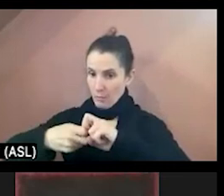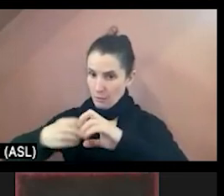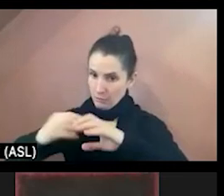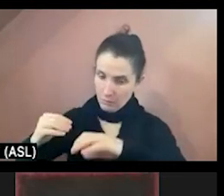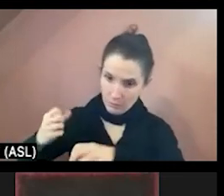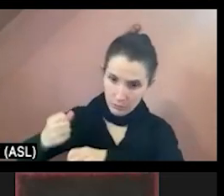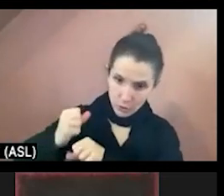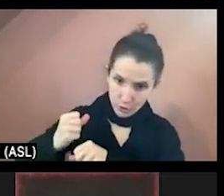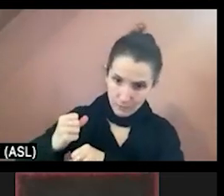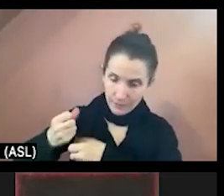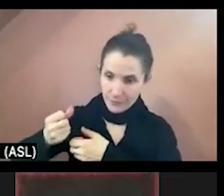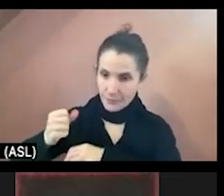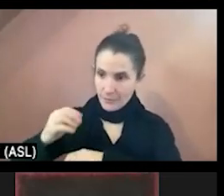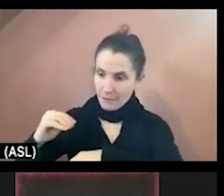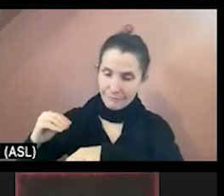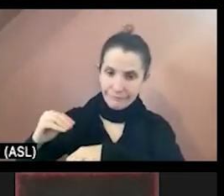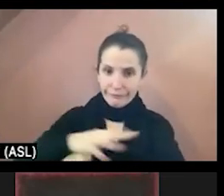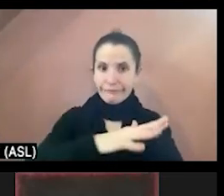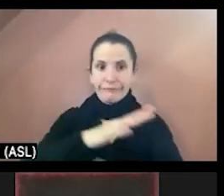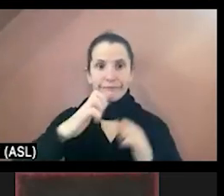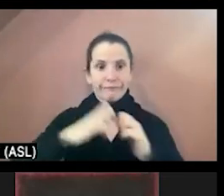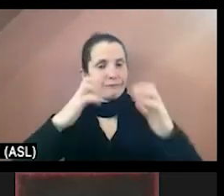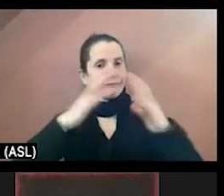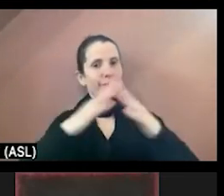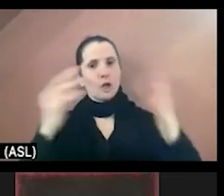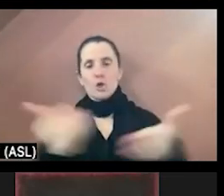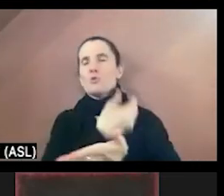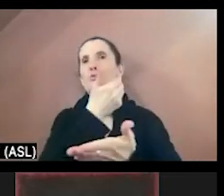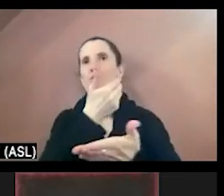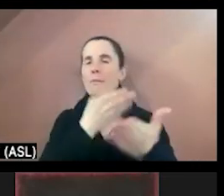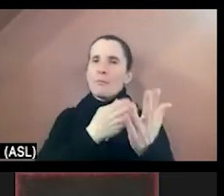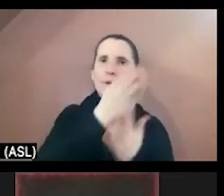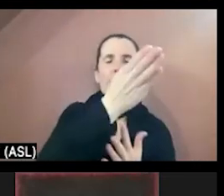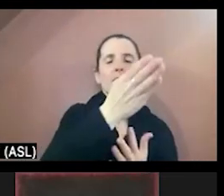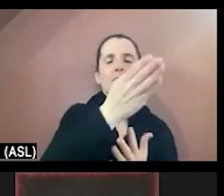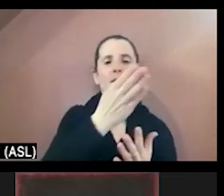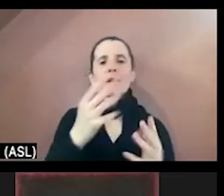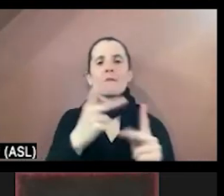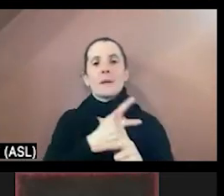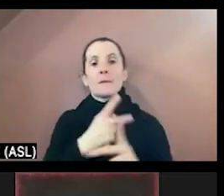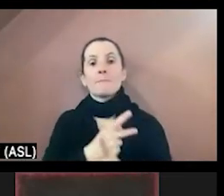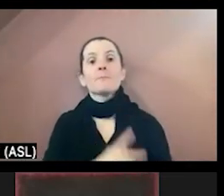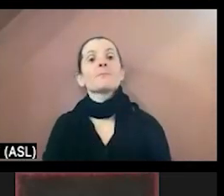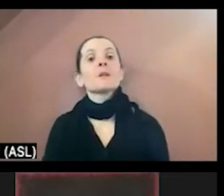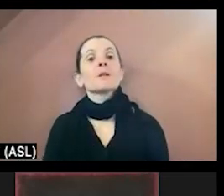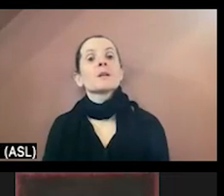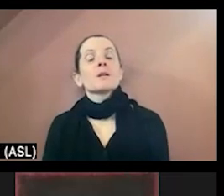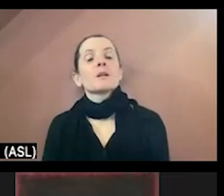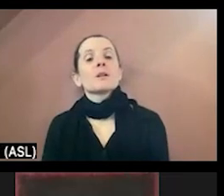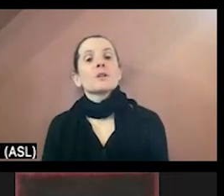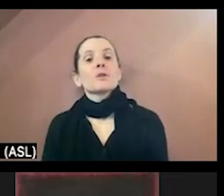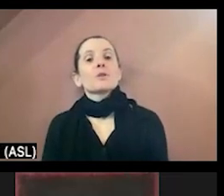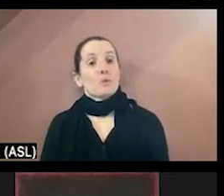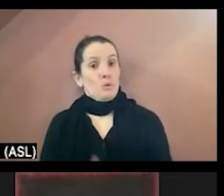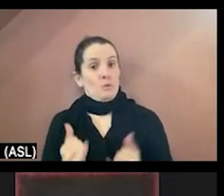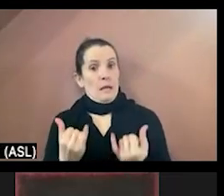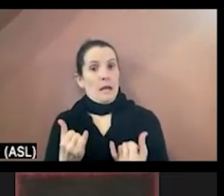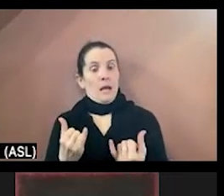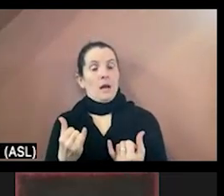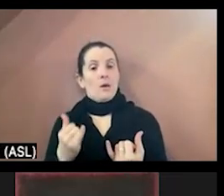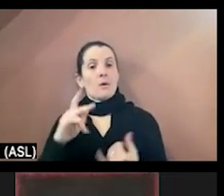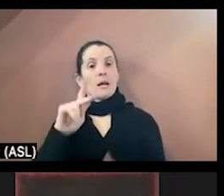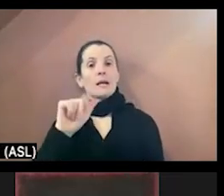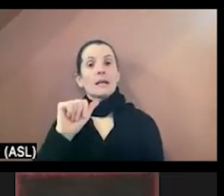Sadly, today, the city of Kaliningrad is a militarized enclave of